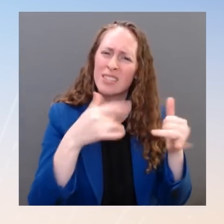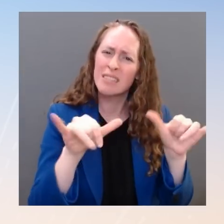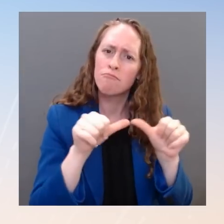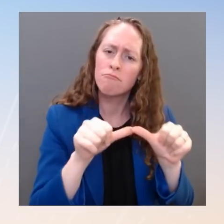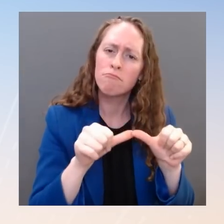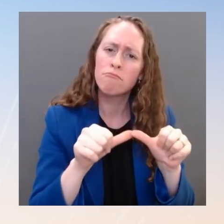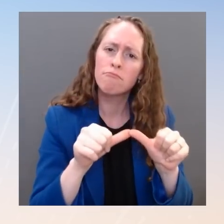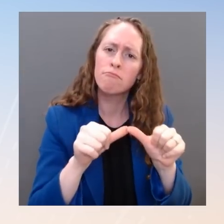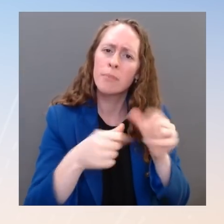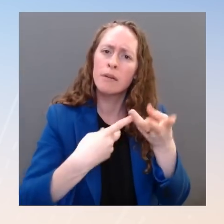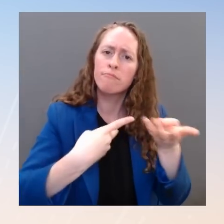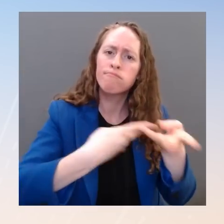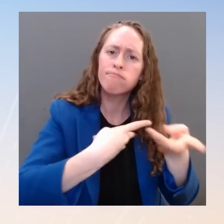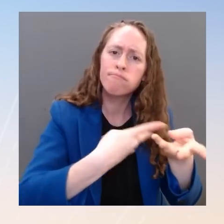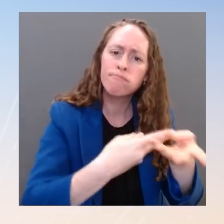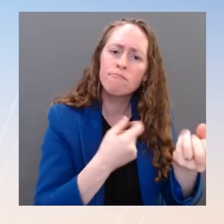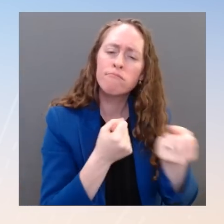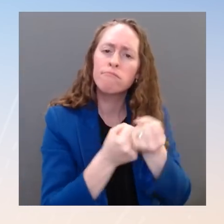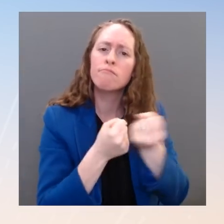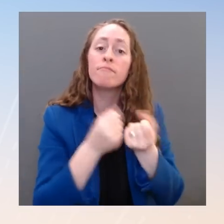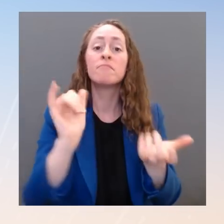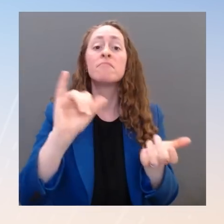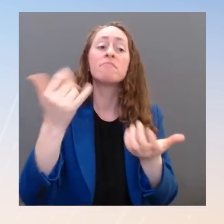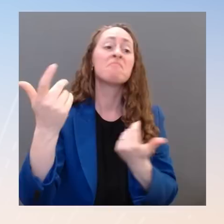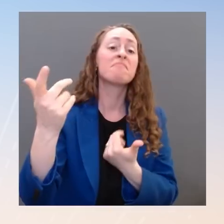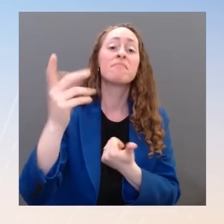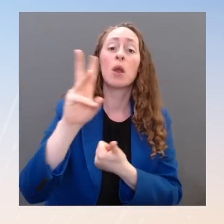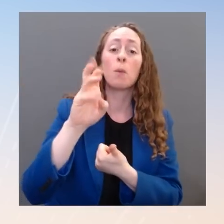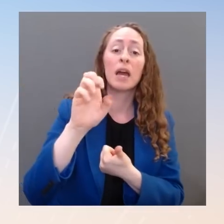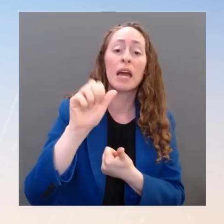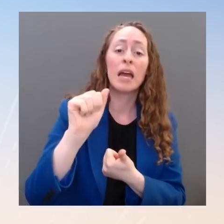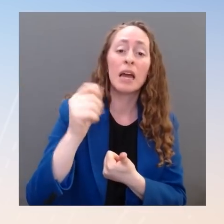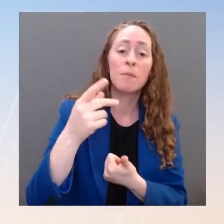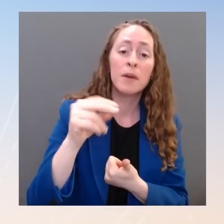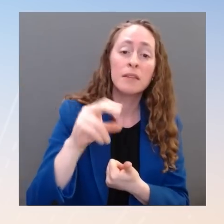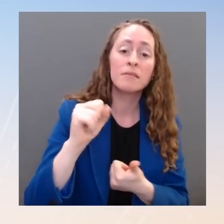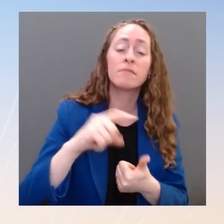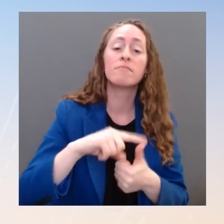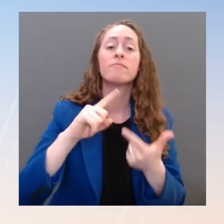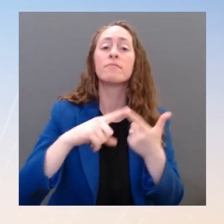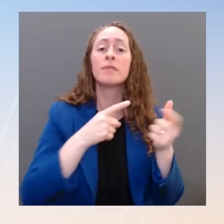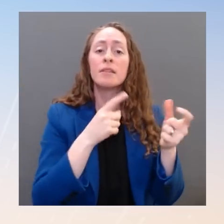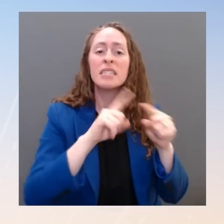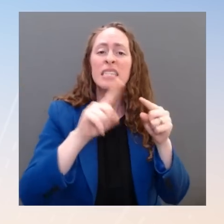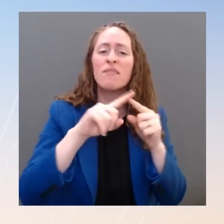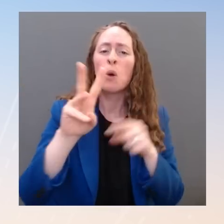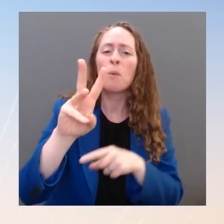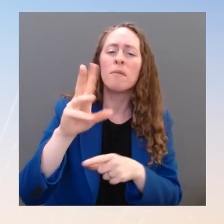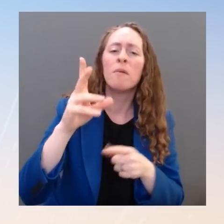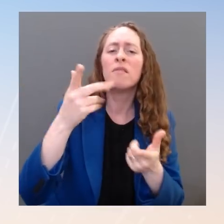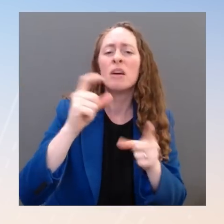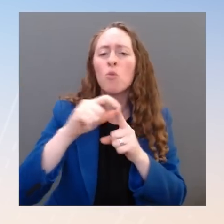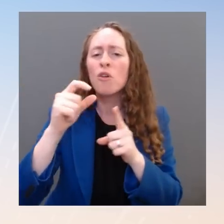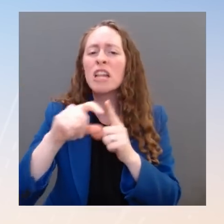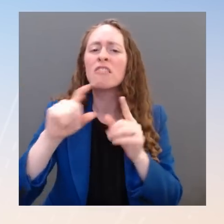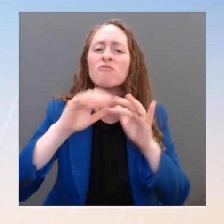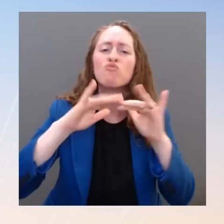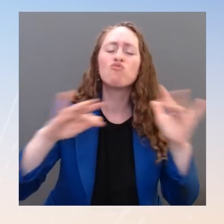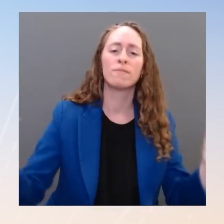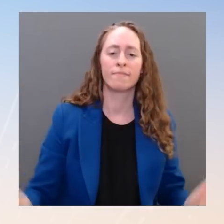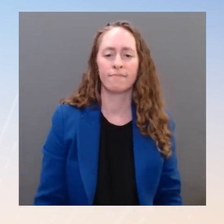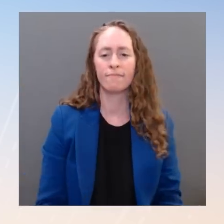need, it is certainly urgent to move forward on this funding. What is your view on why the economy shrunk 1.4% during the first